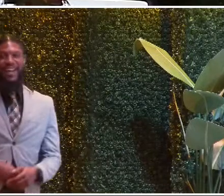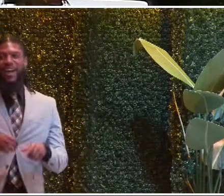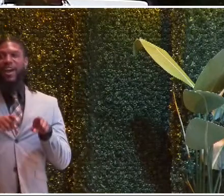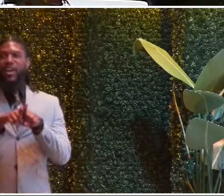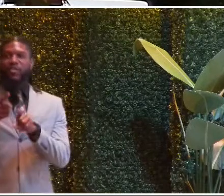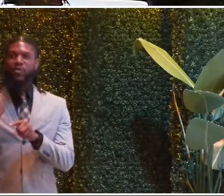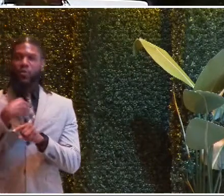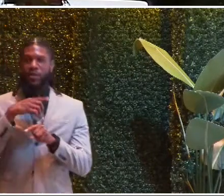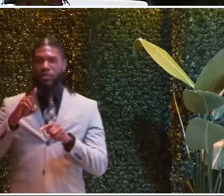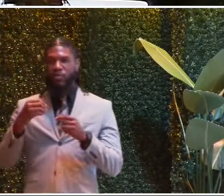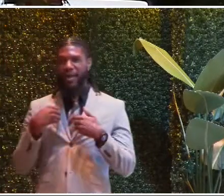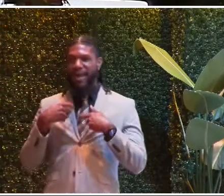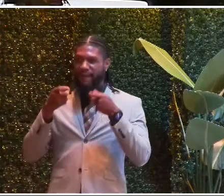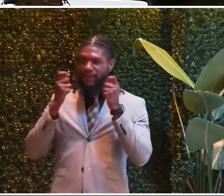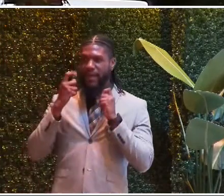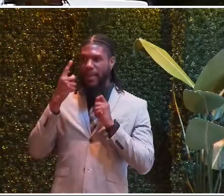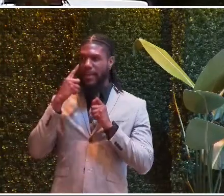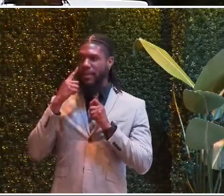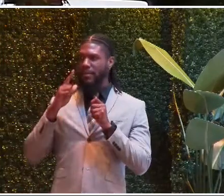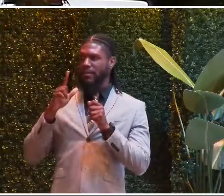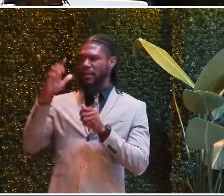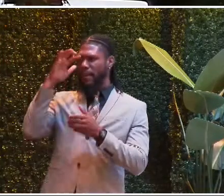that's over in that area.